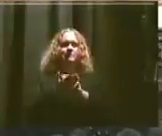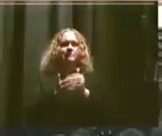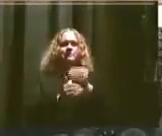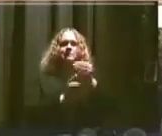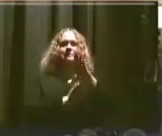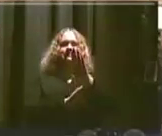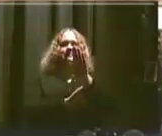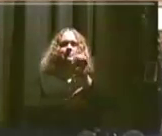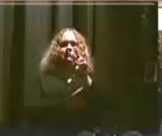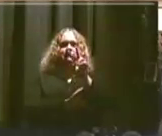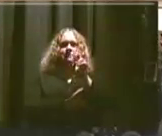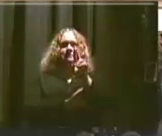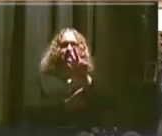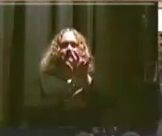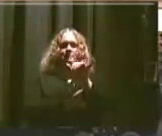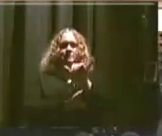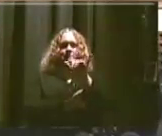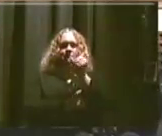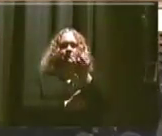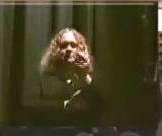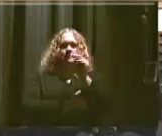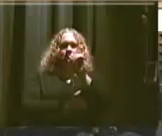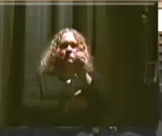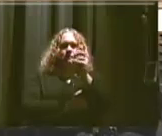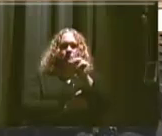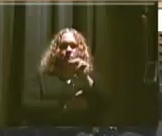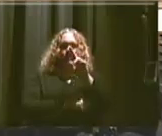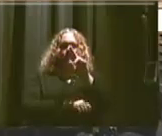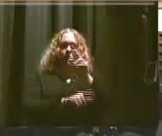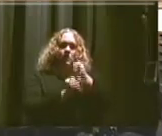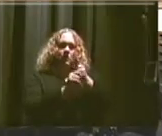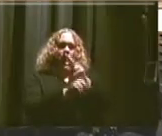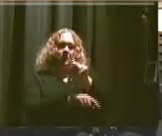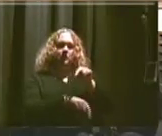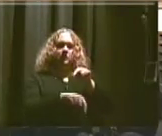Next, Beverly Johnson, principal at Johnson Traditional Middle School.